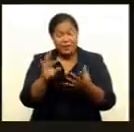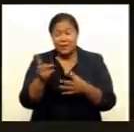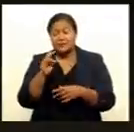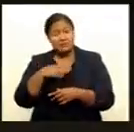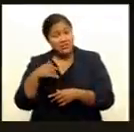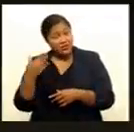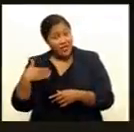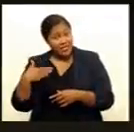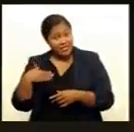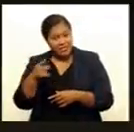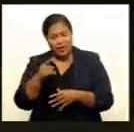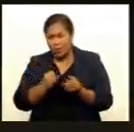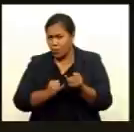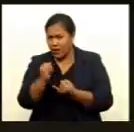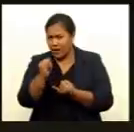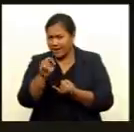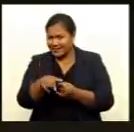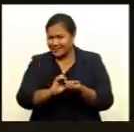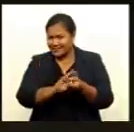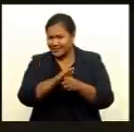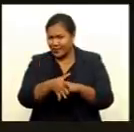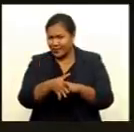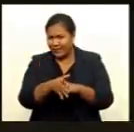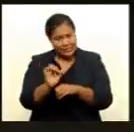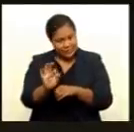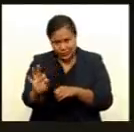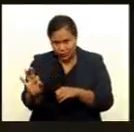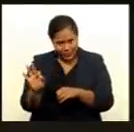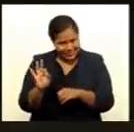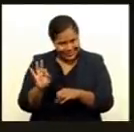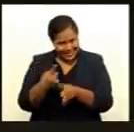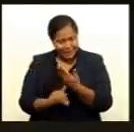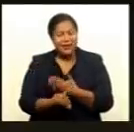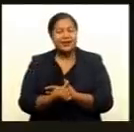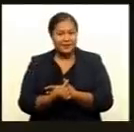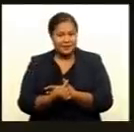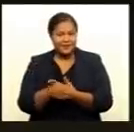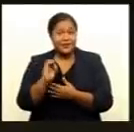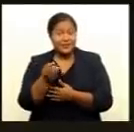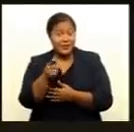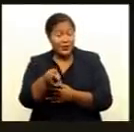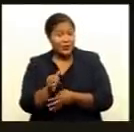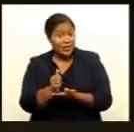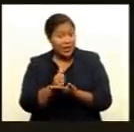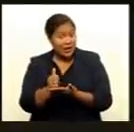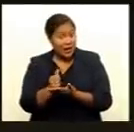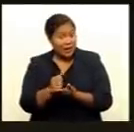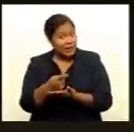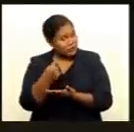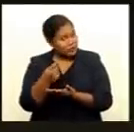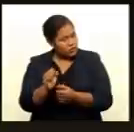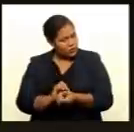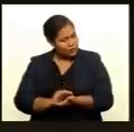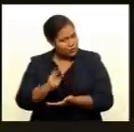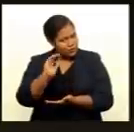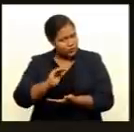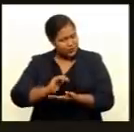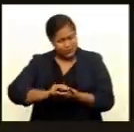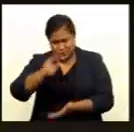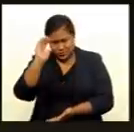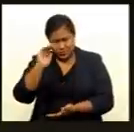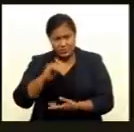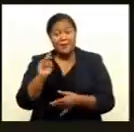of Health, the worst of this pandemic is yet to come. Now, the case number is expected to explode, and according to the Ministry